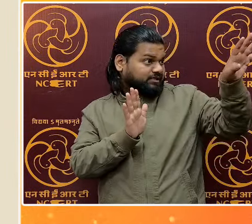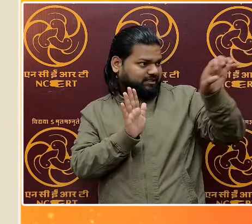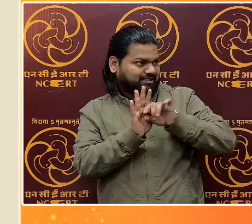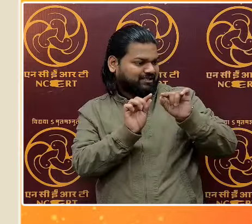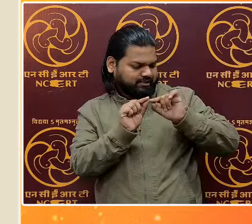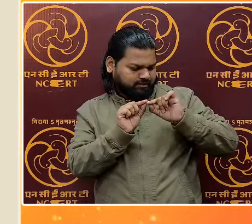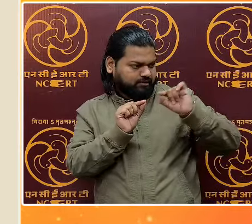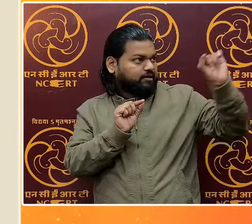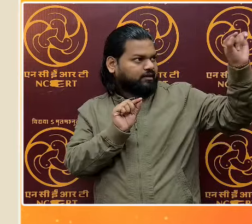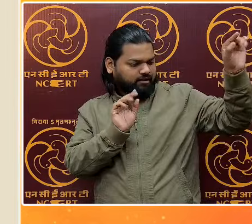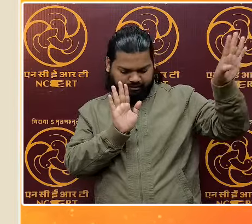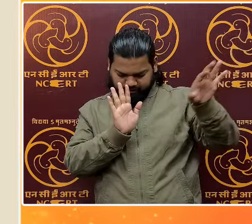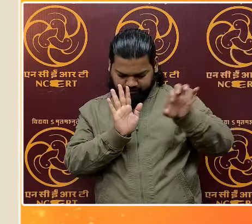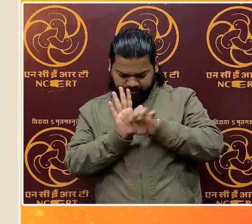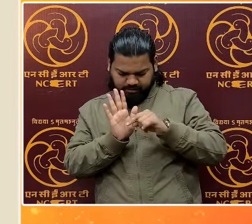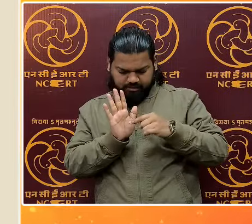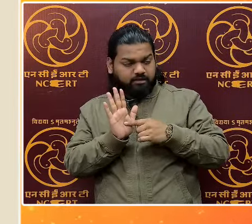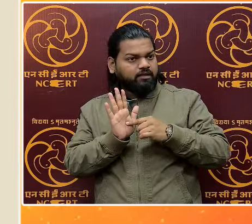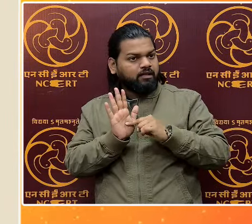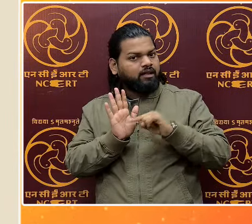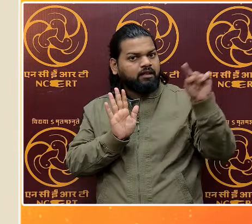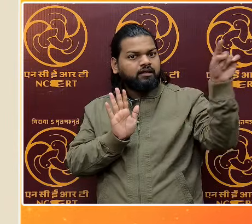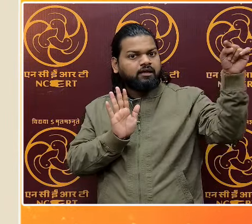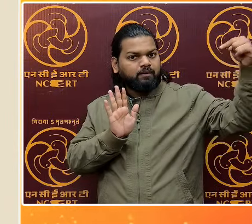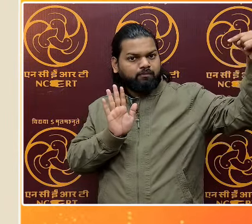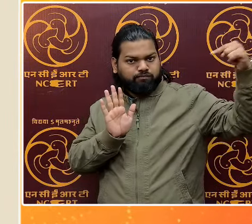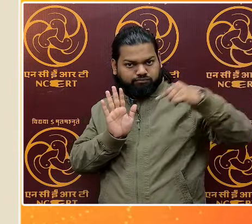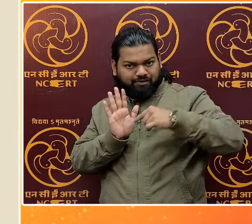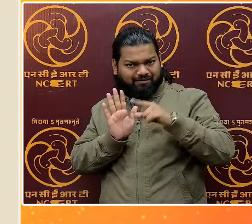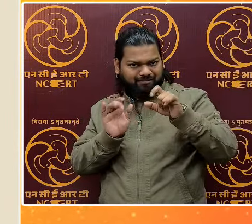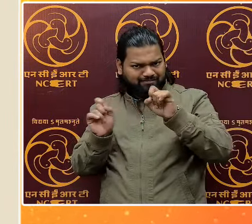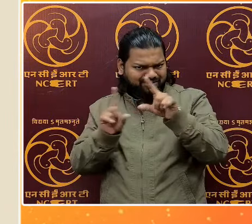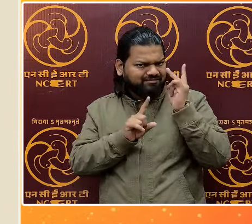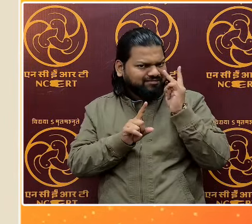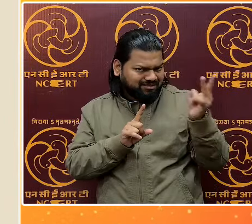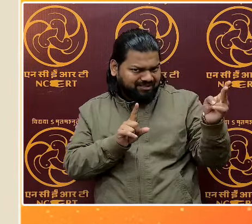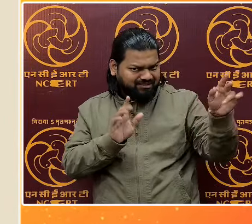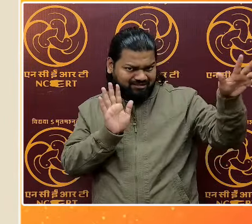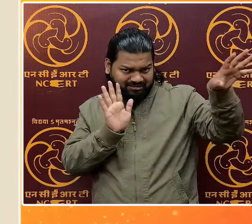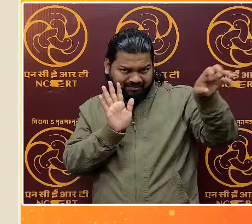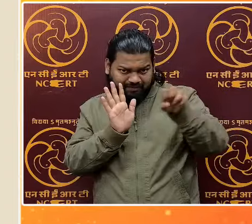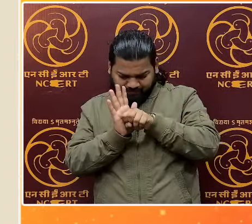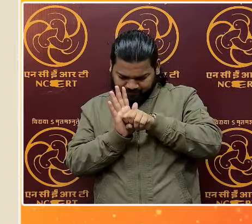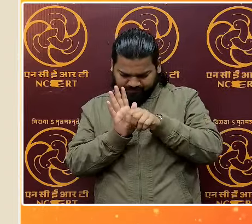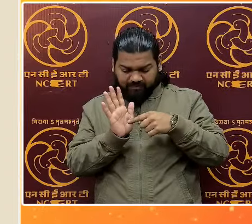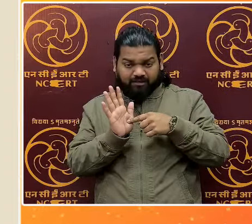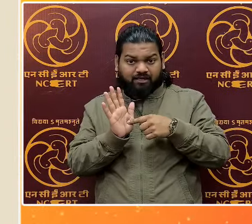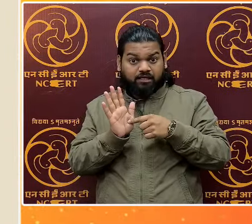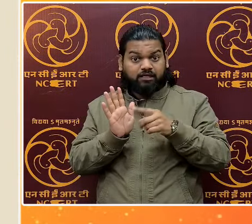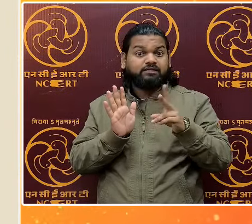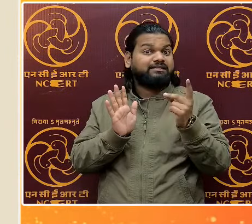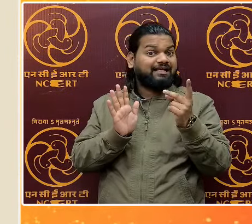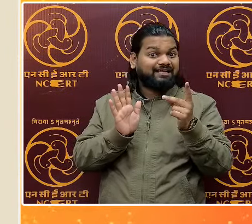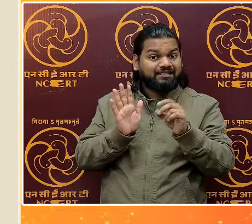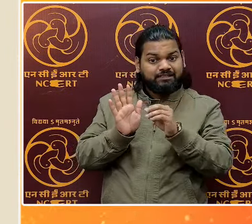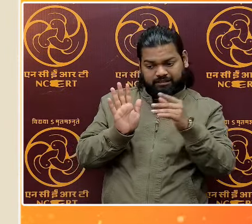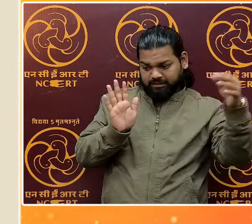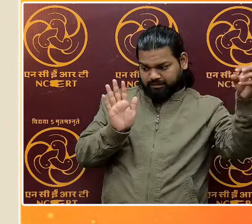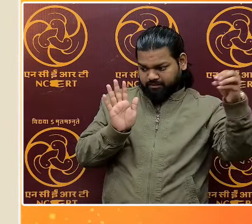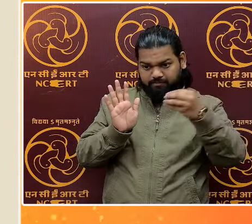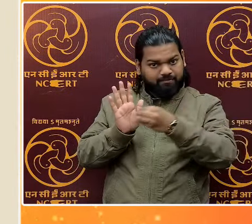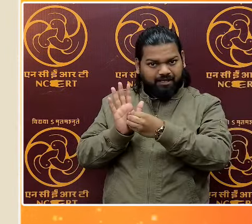The incident ray. Okay. So, what we have said in reflection, what is happening? The ray is